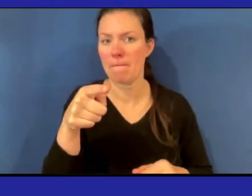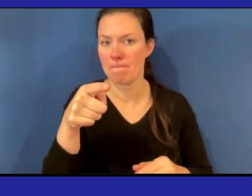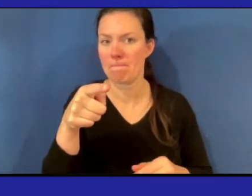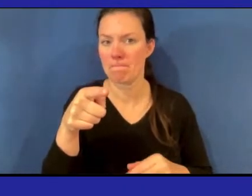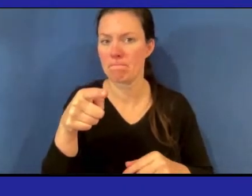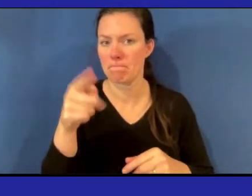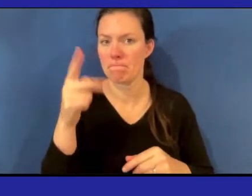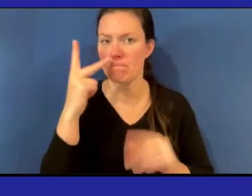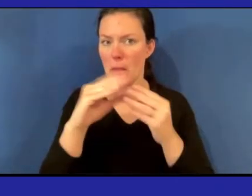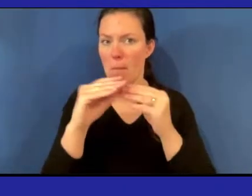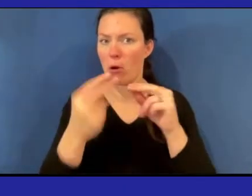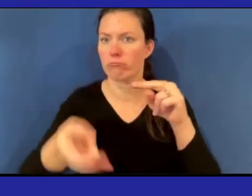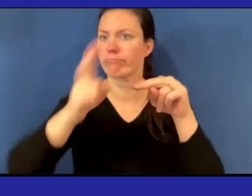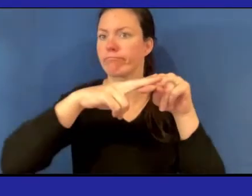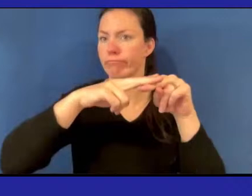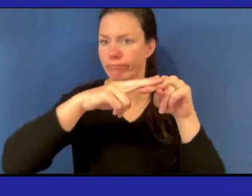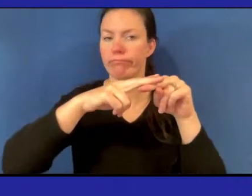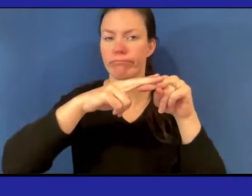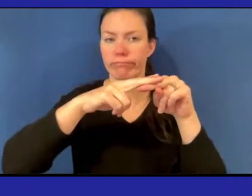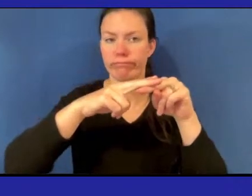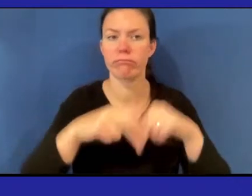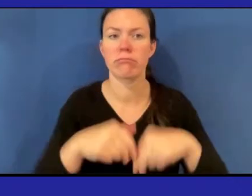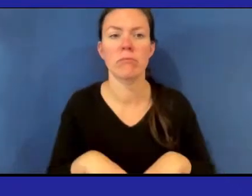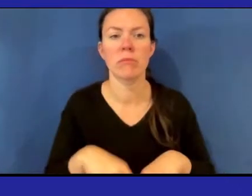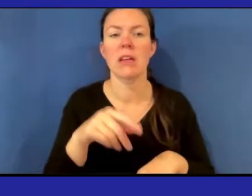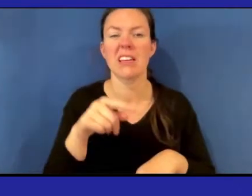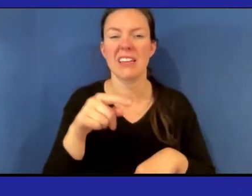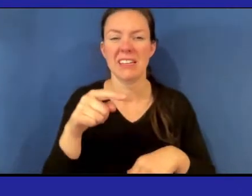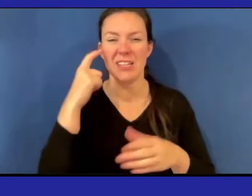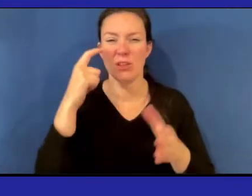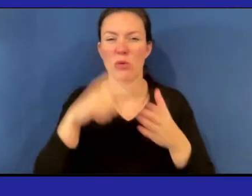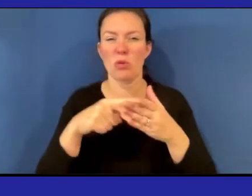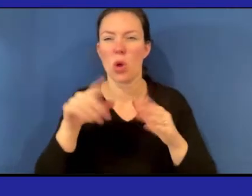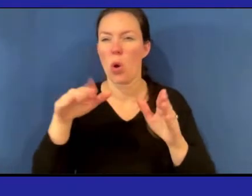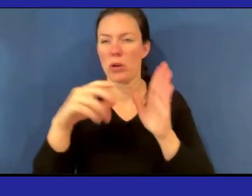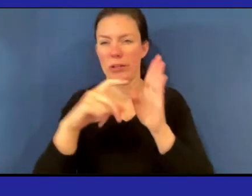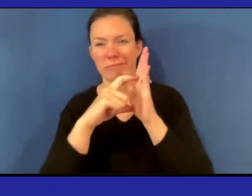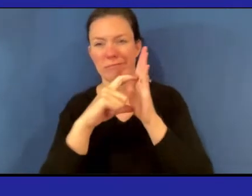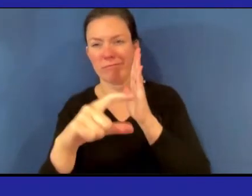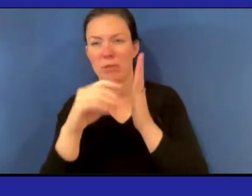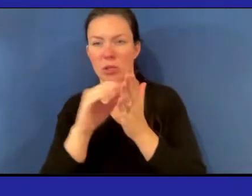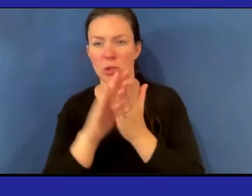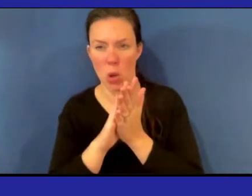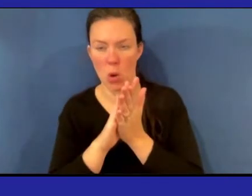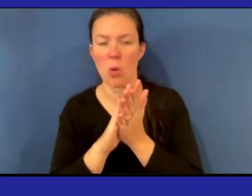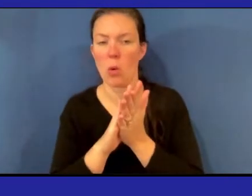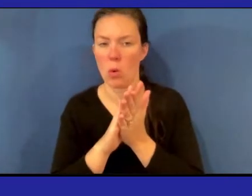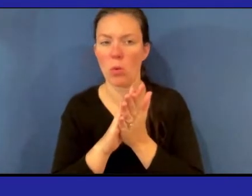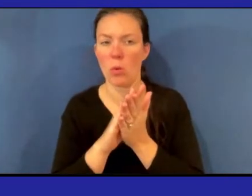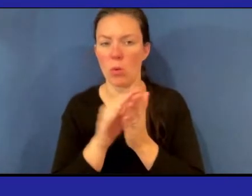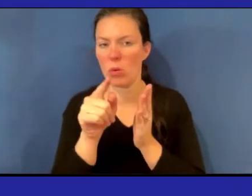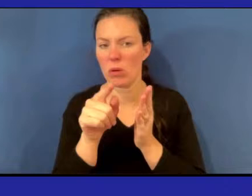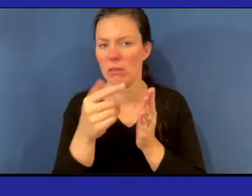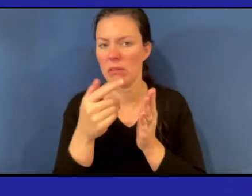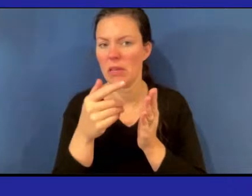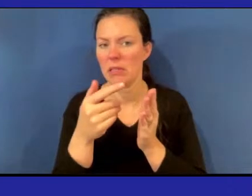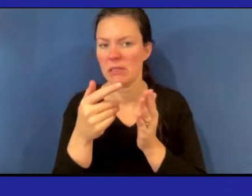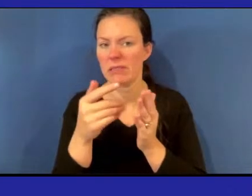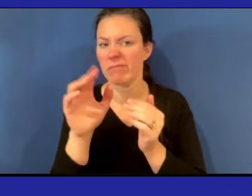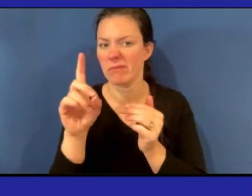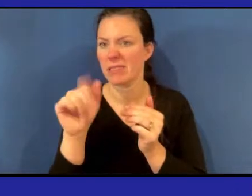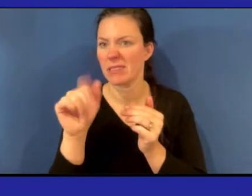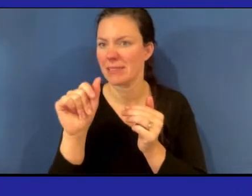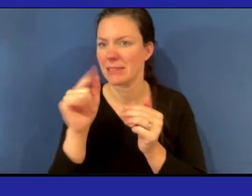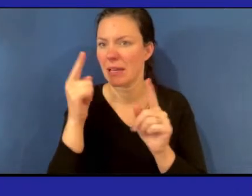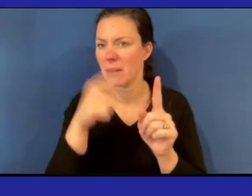here. If you look at the footnote, it is a change in definition with this data point. And so we were crushing